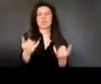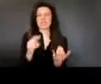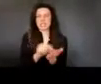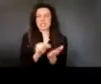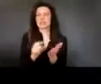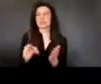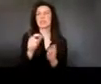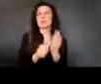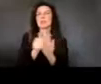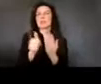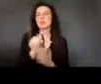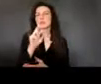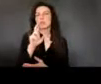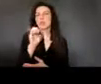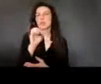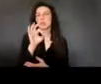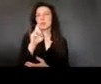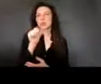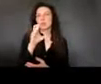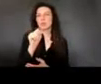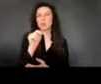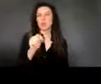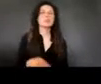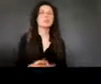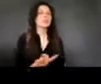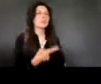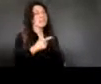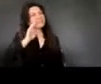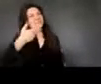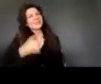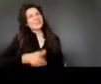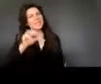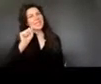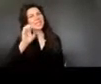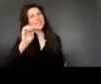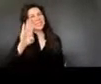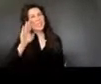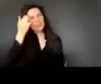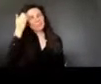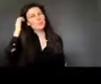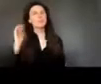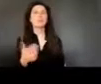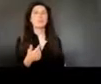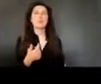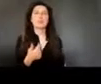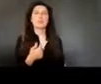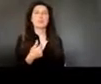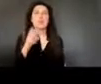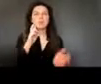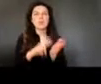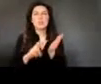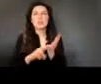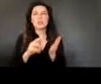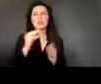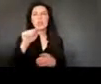Seb, I don't get it. Yeah, hi, my name's Seb Wigdel-Bowcott. I'm a research master student